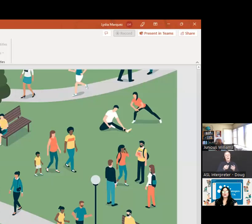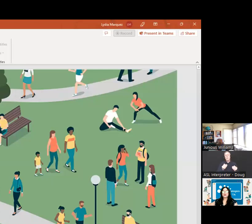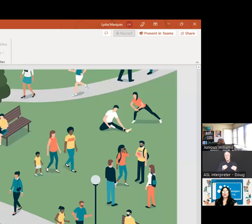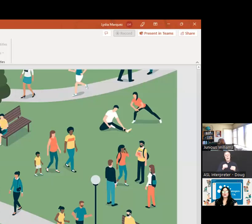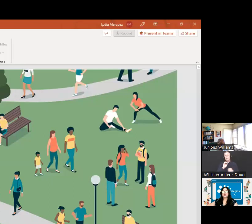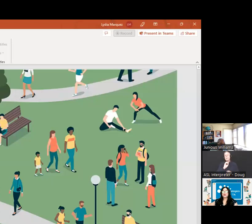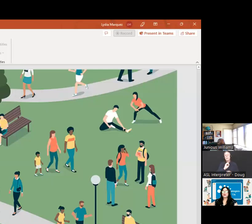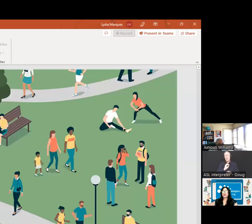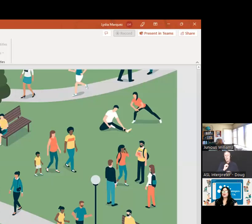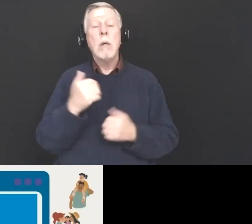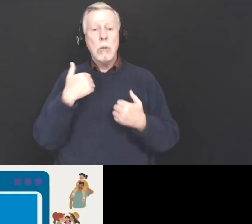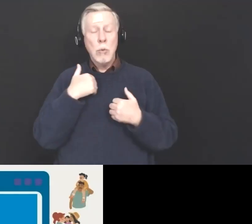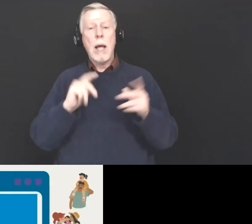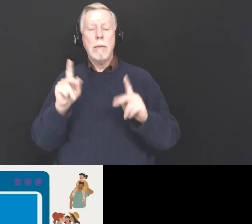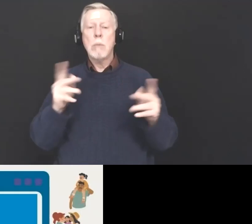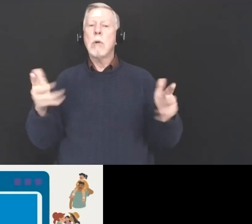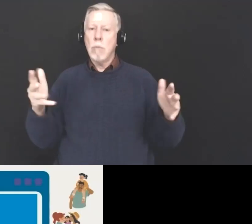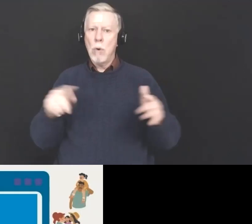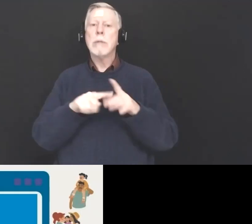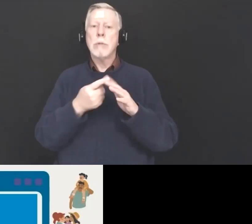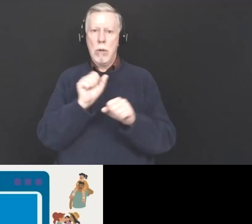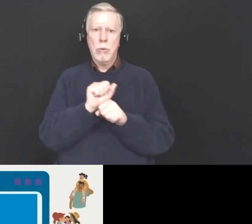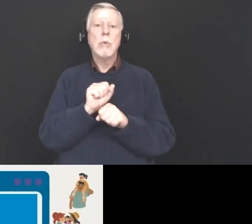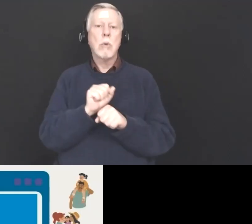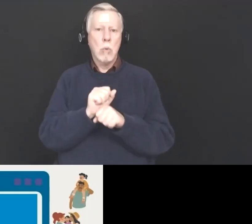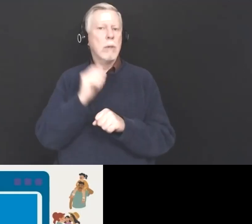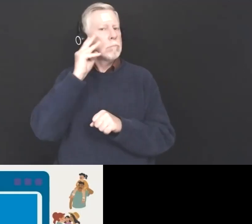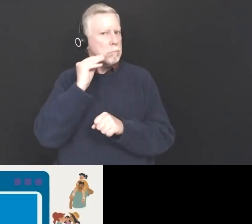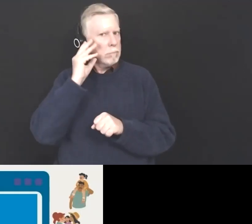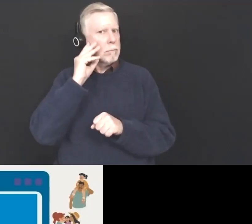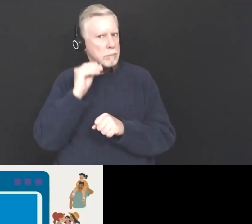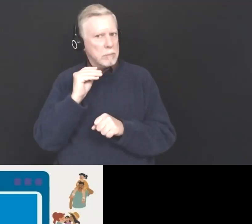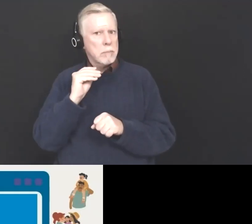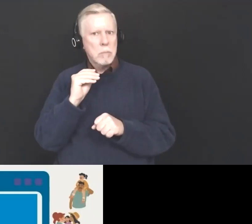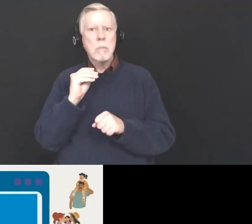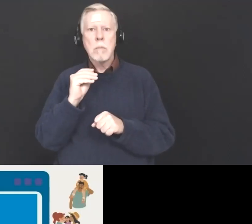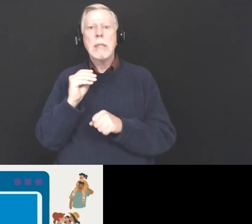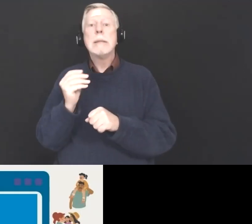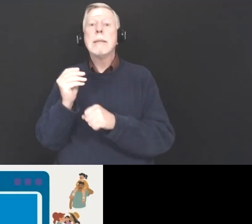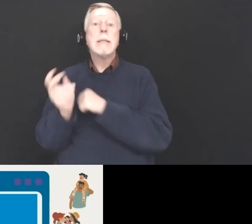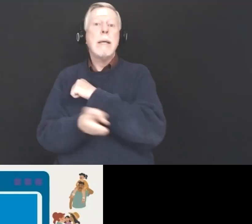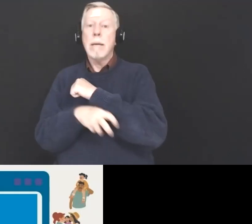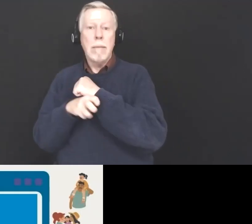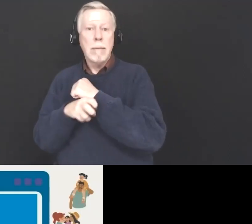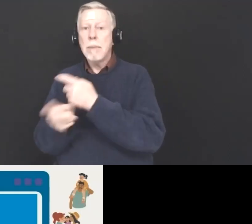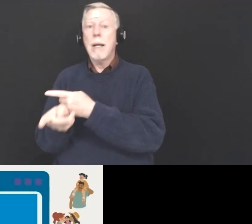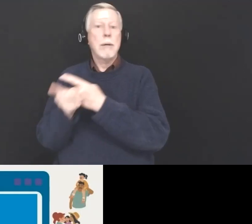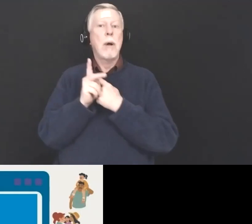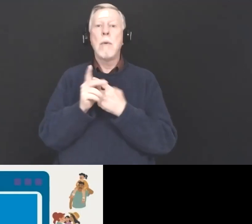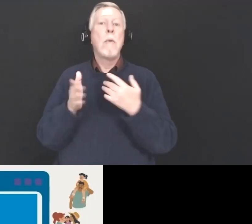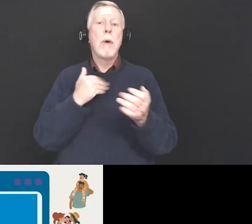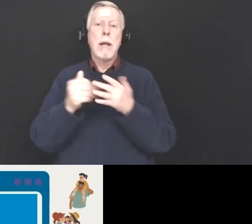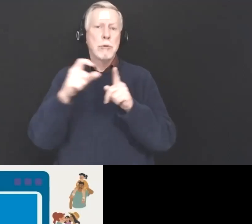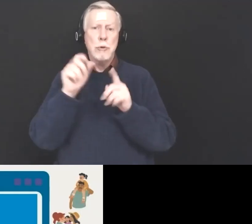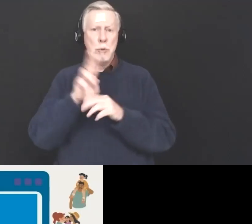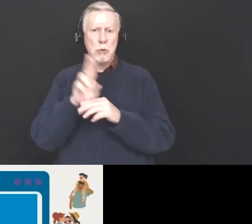the work that have already started doing it. Steal, plagiarize, borrow, whatever term you use from them. There are a